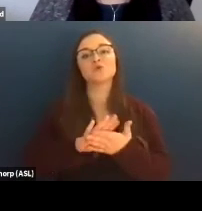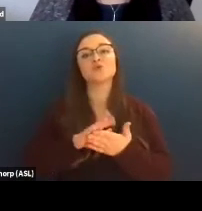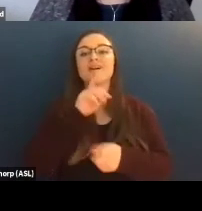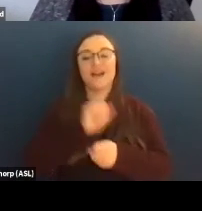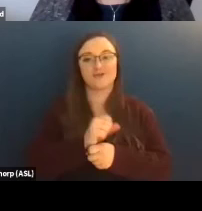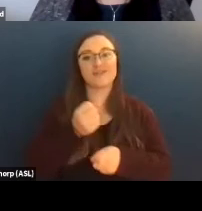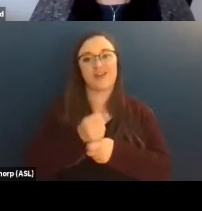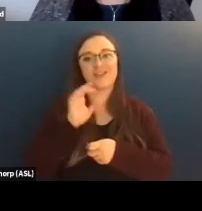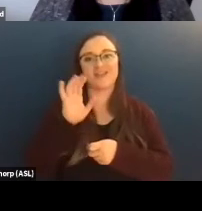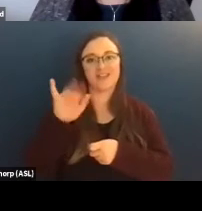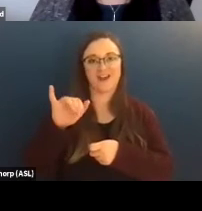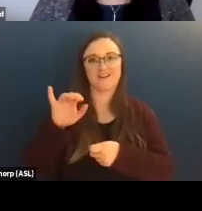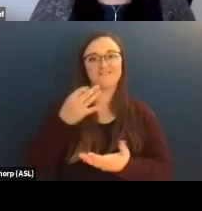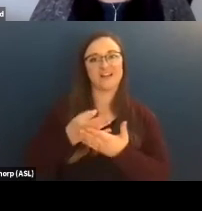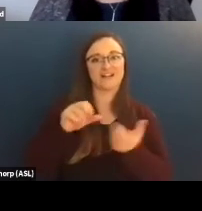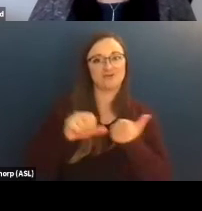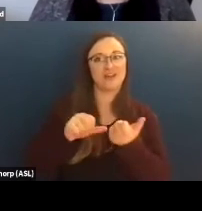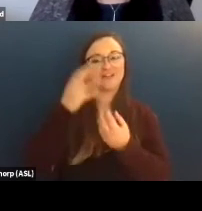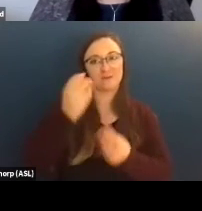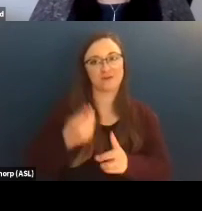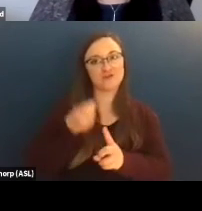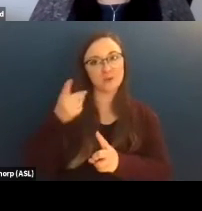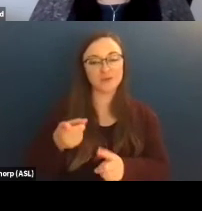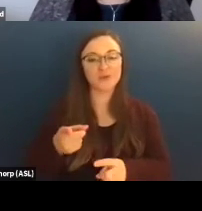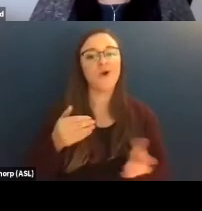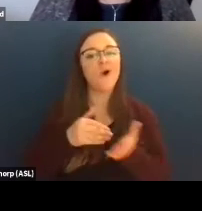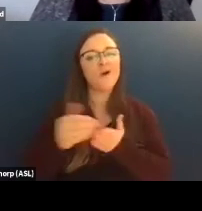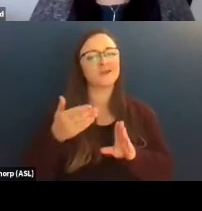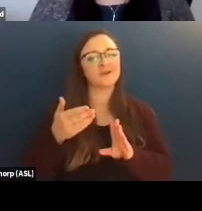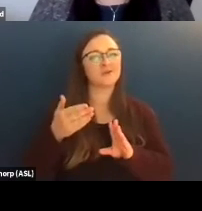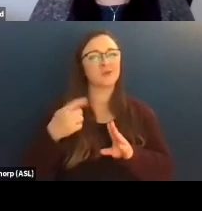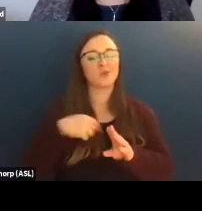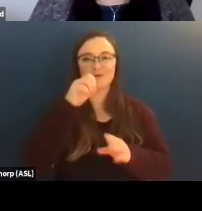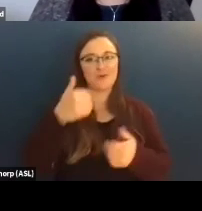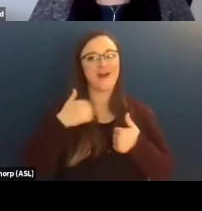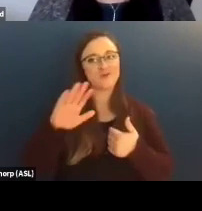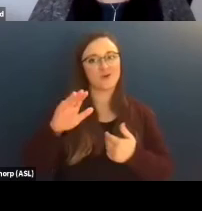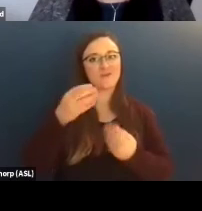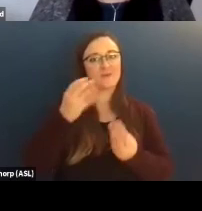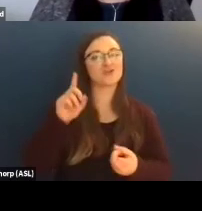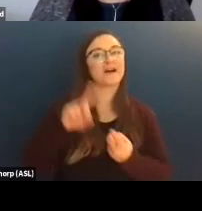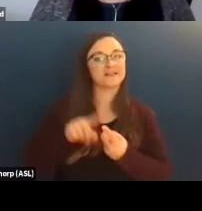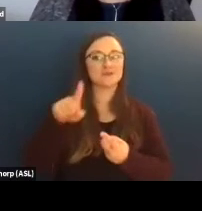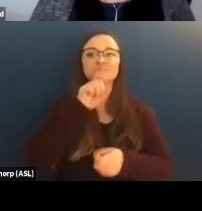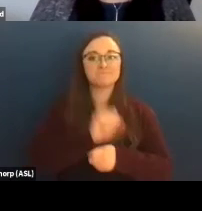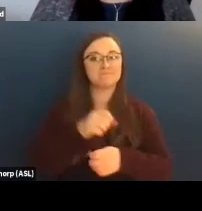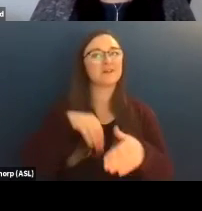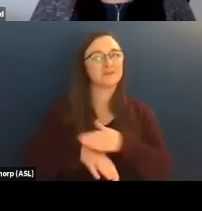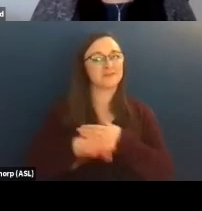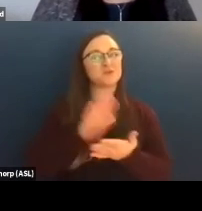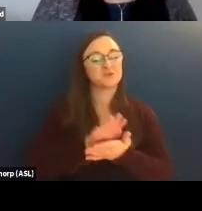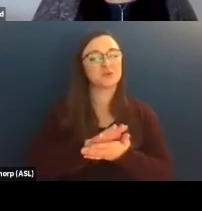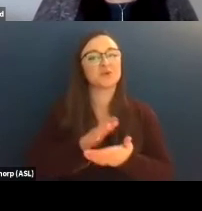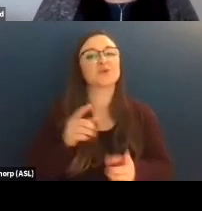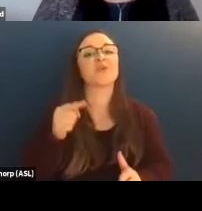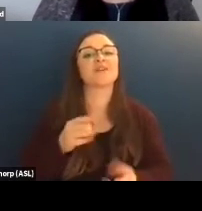FAFSA information for you. A lot of times we don't have your information until a student is admitted. But this is kind of part of